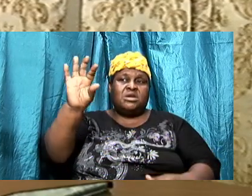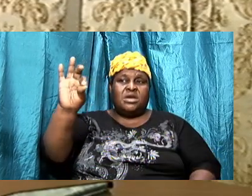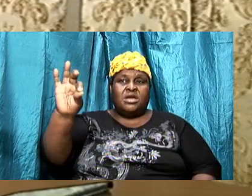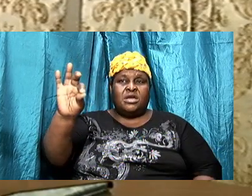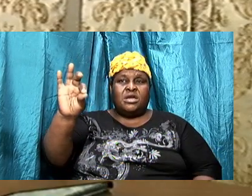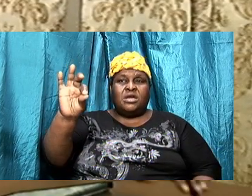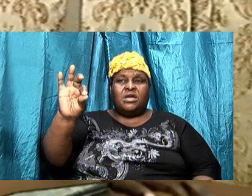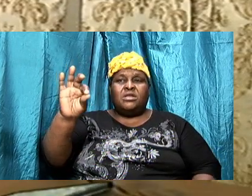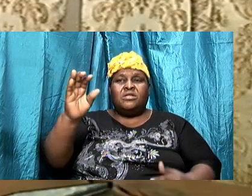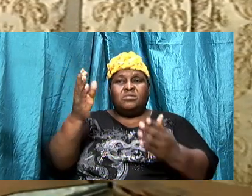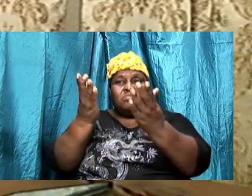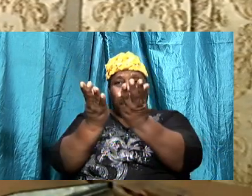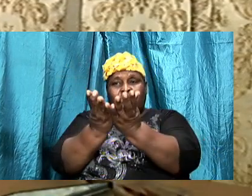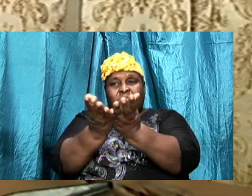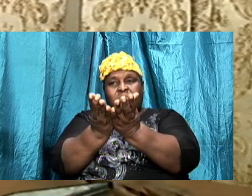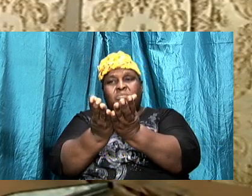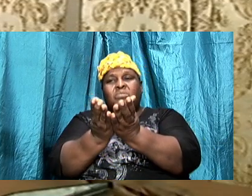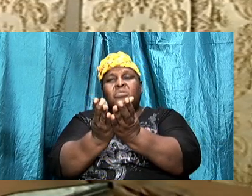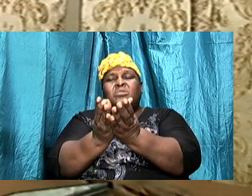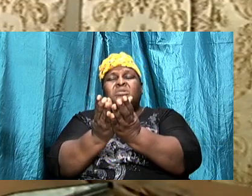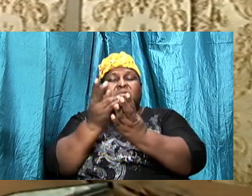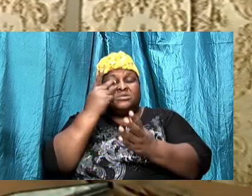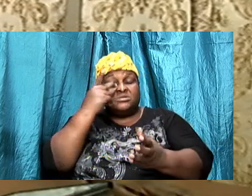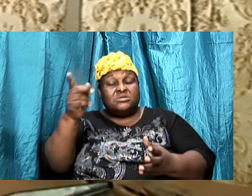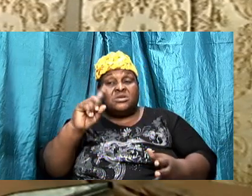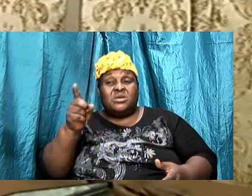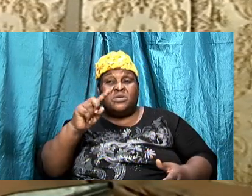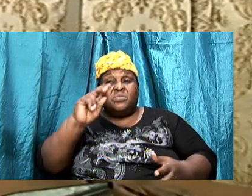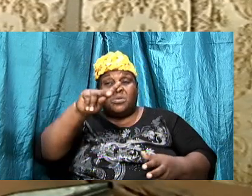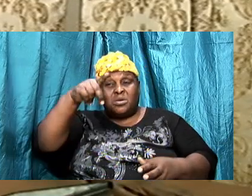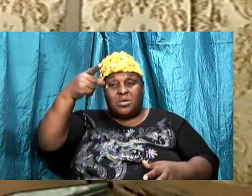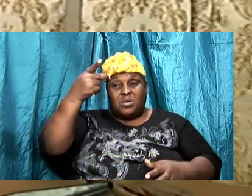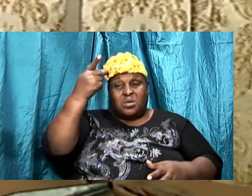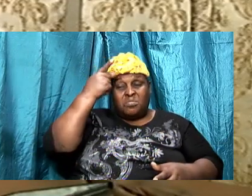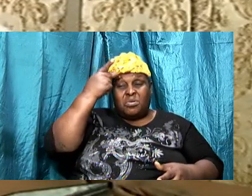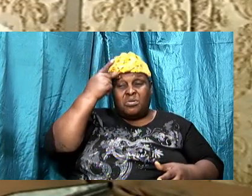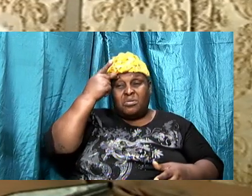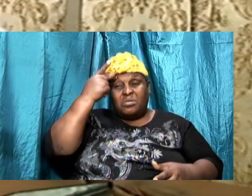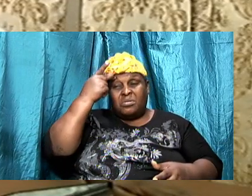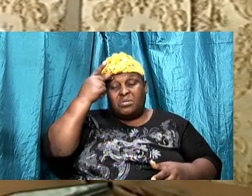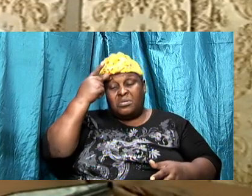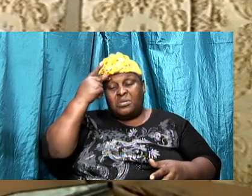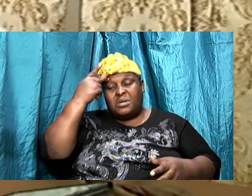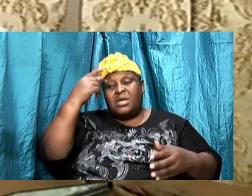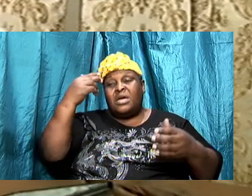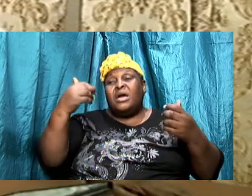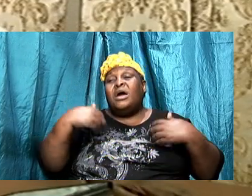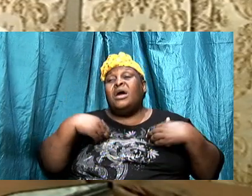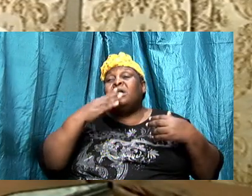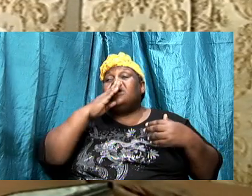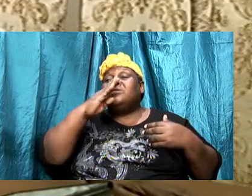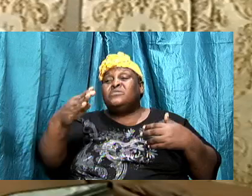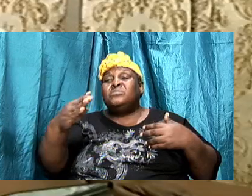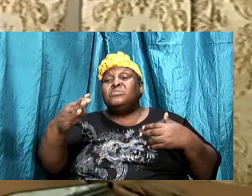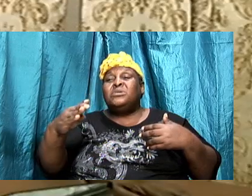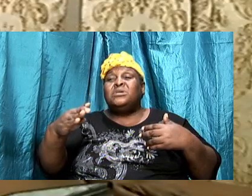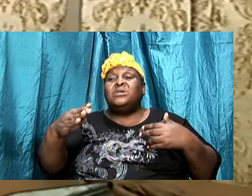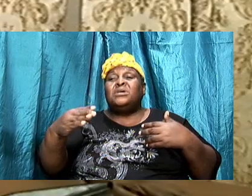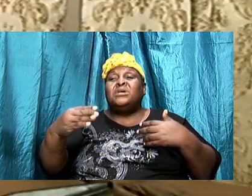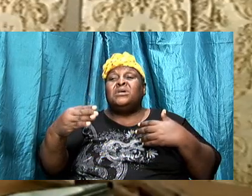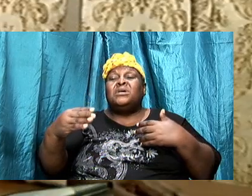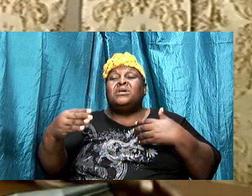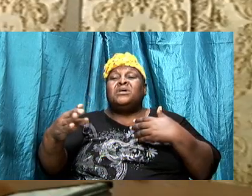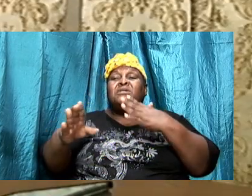Corinthians, we see where Paul had to be defending his apostleship.